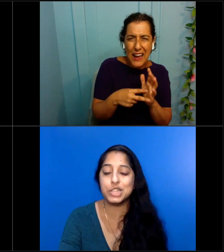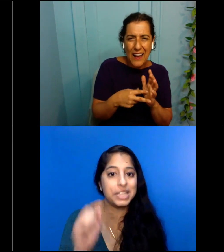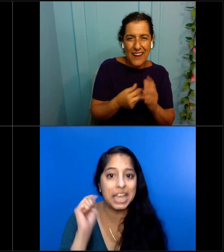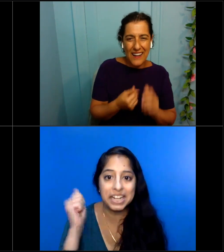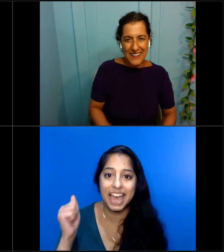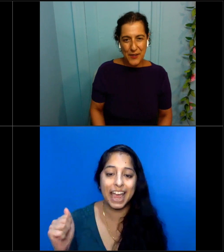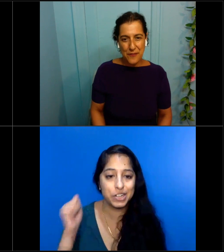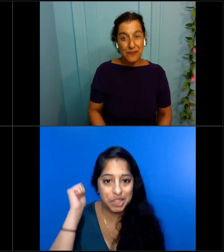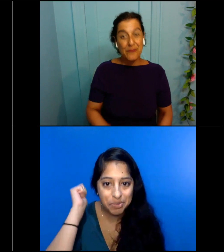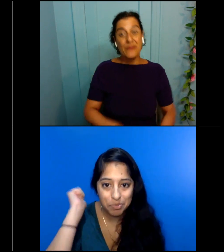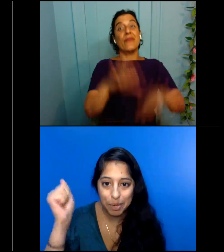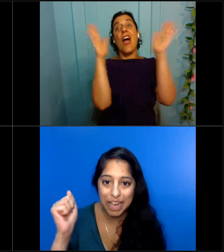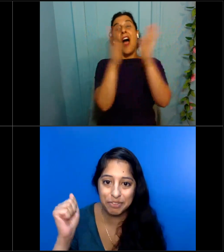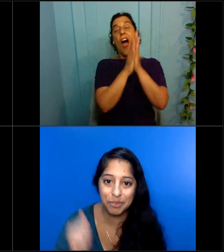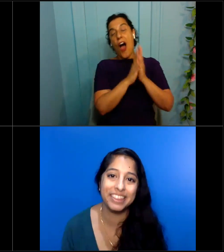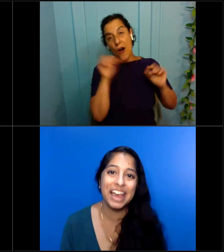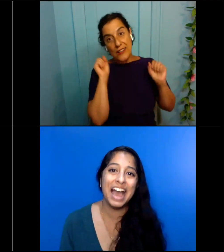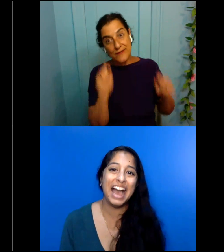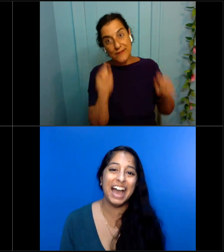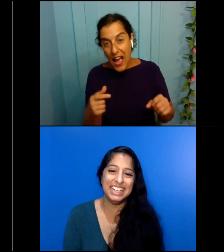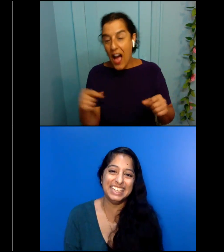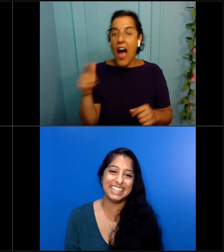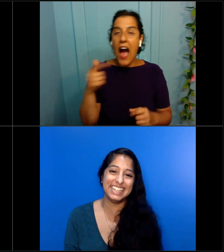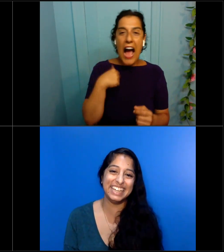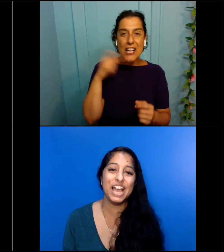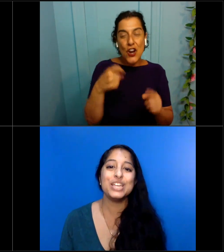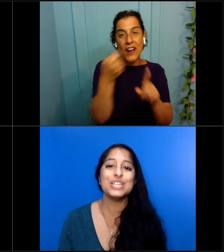I should have cited that. I actually went back and forth.